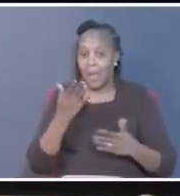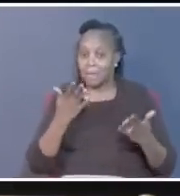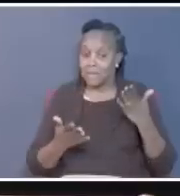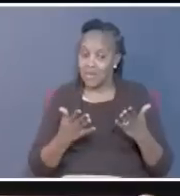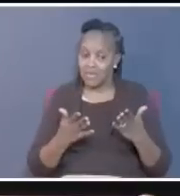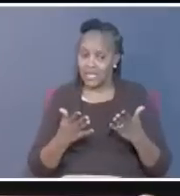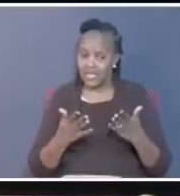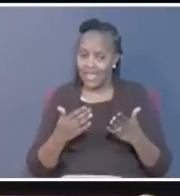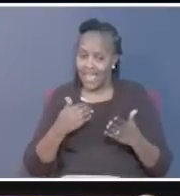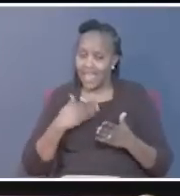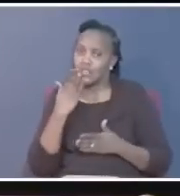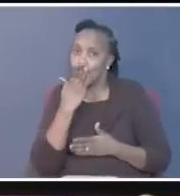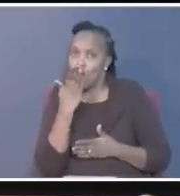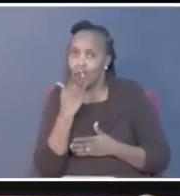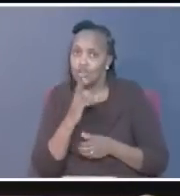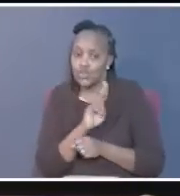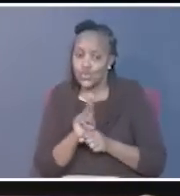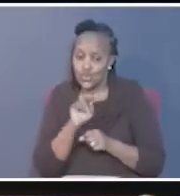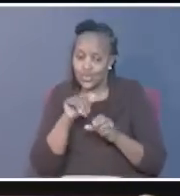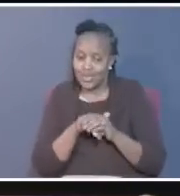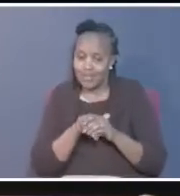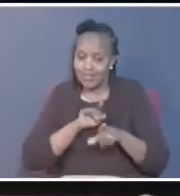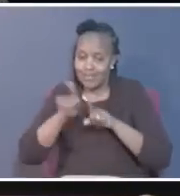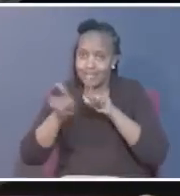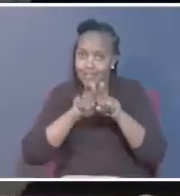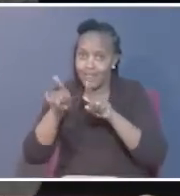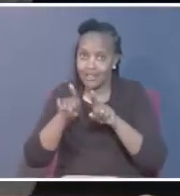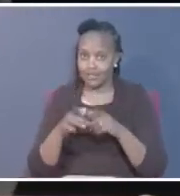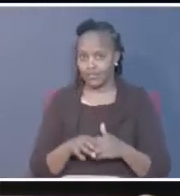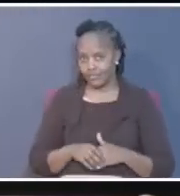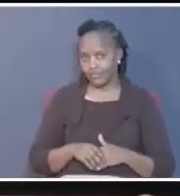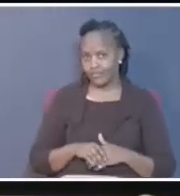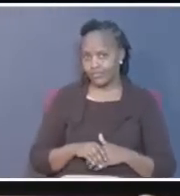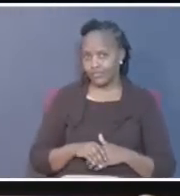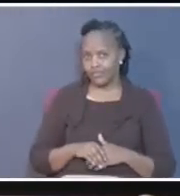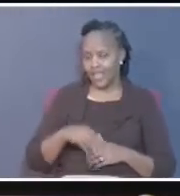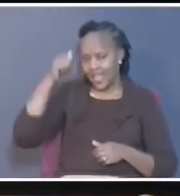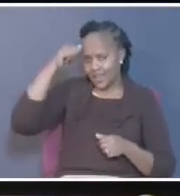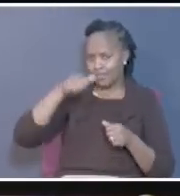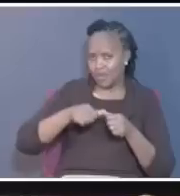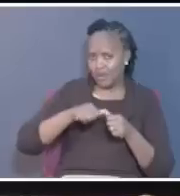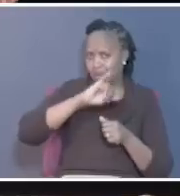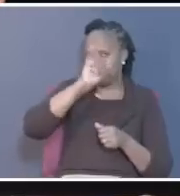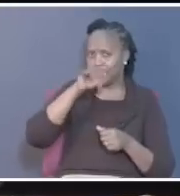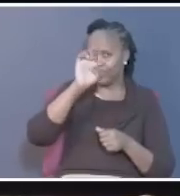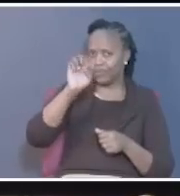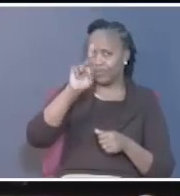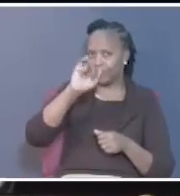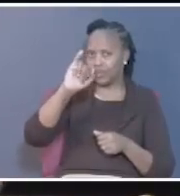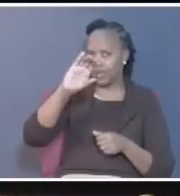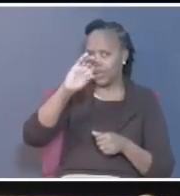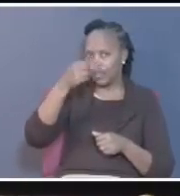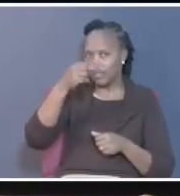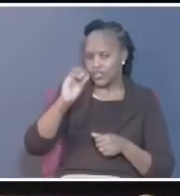journey. And it's unlikely that the Samaritan was going to Jericho. Remember, Jericho was a settlement